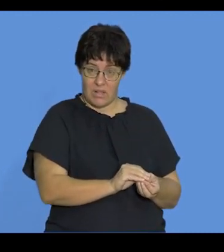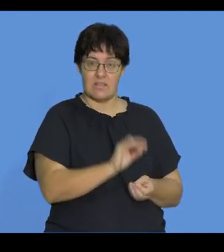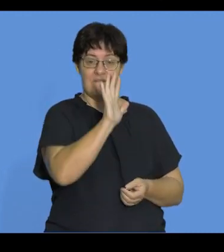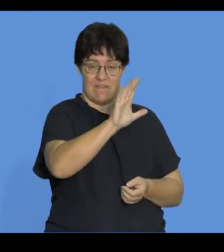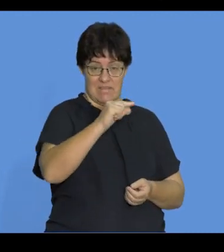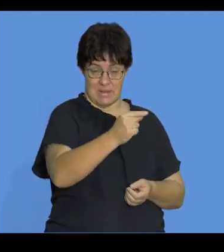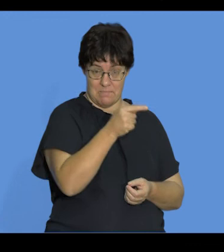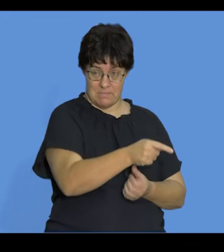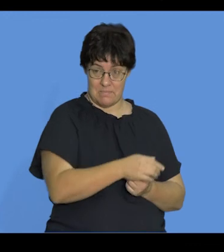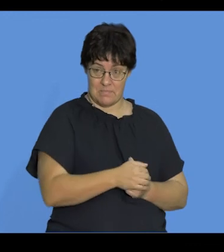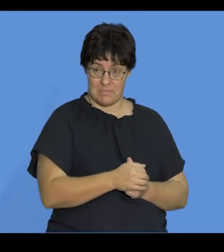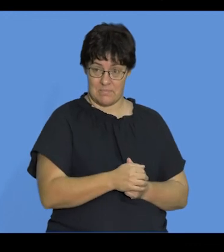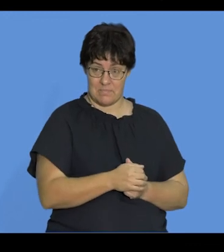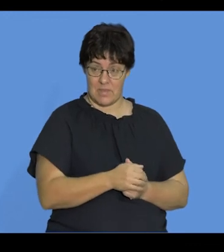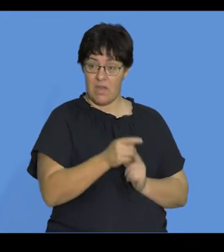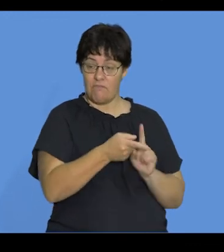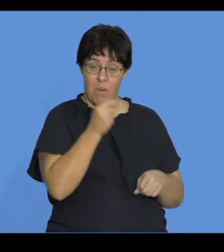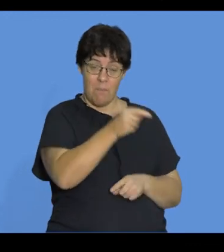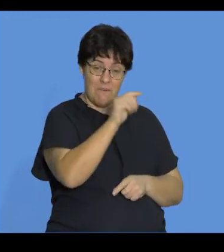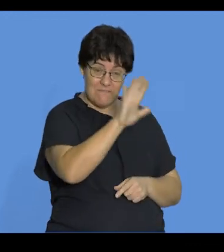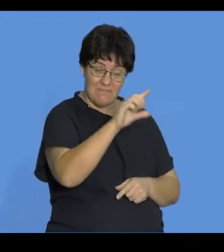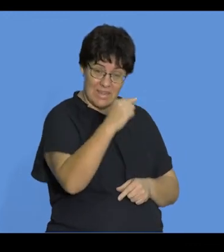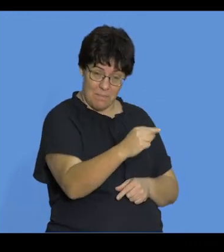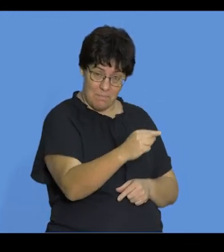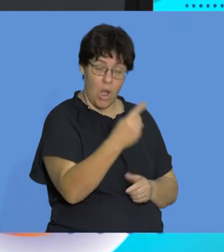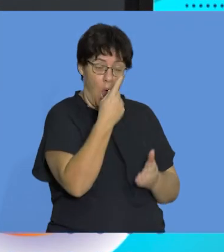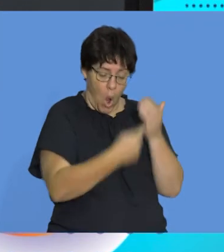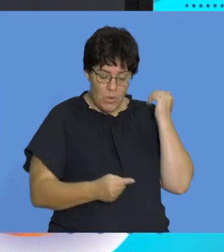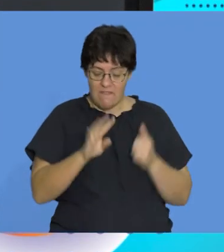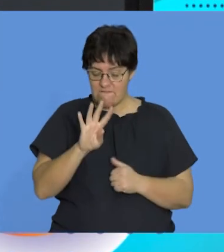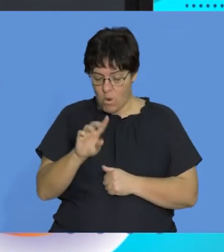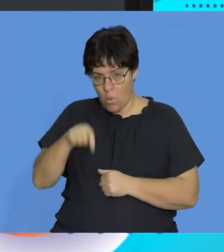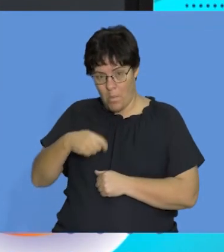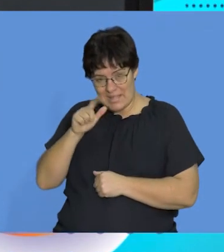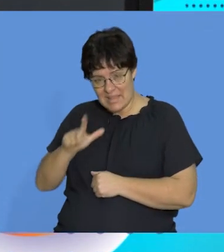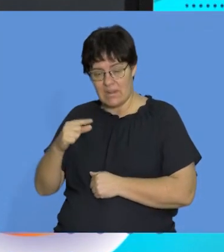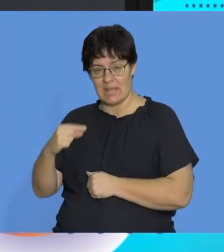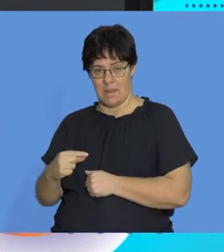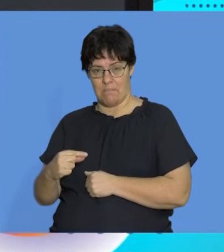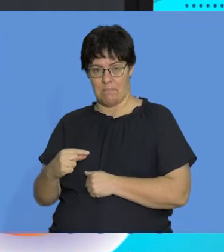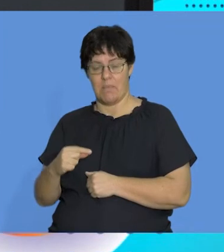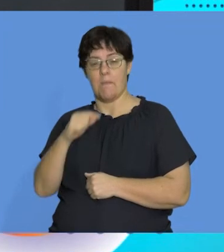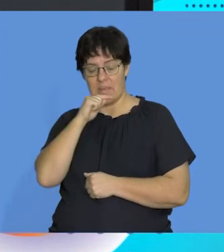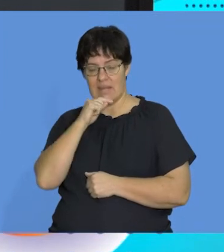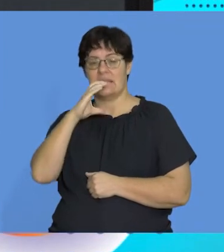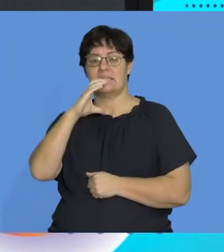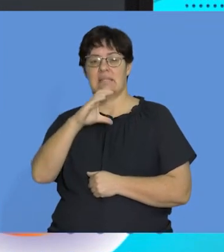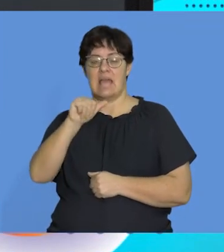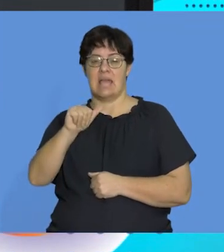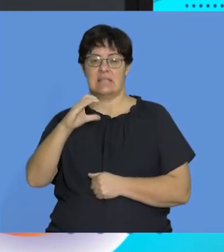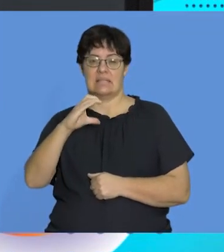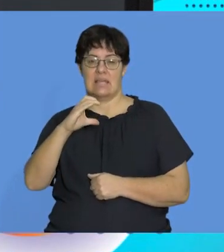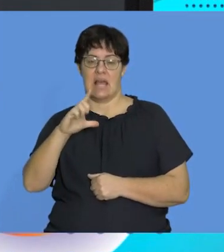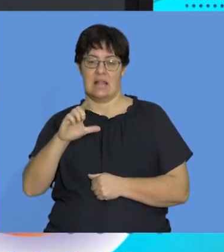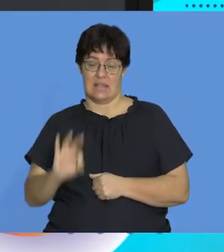actually 5 grams. Now, of that 5 grams, only 4.7 grams is actually calcium carbonate.